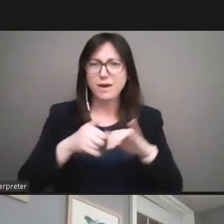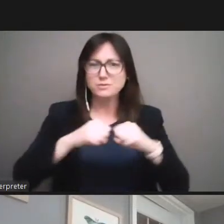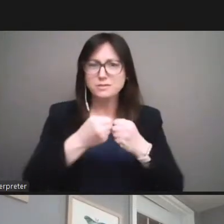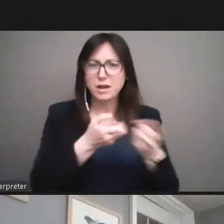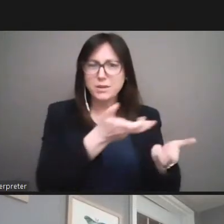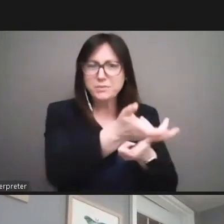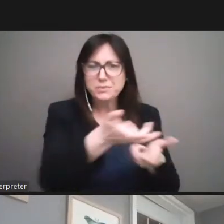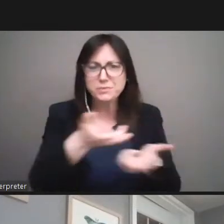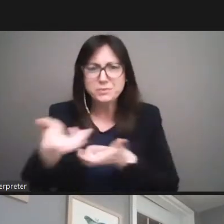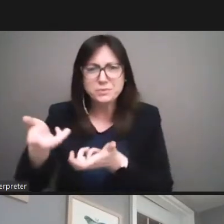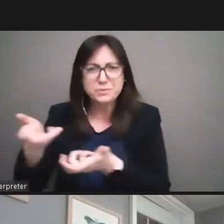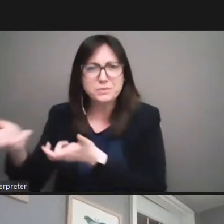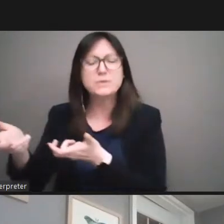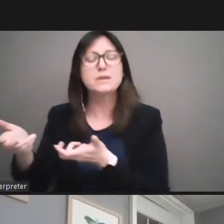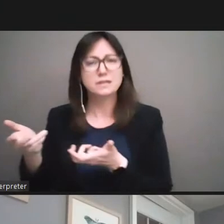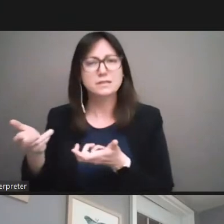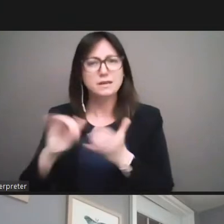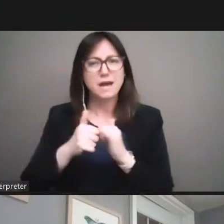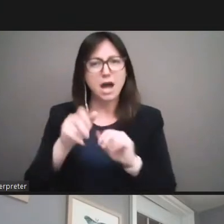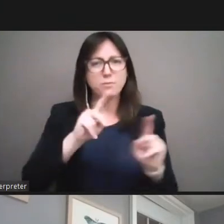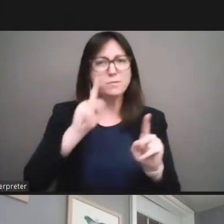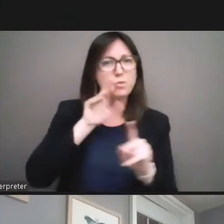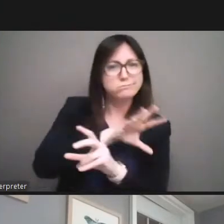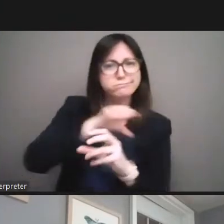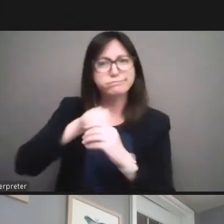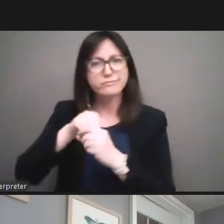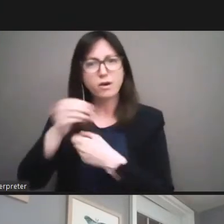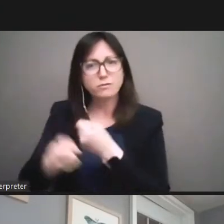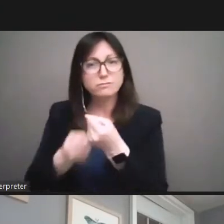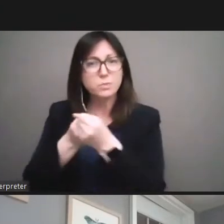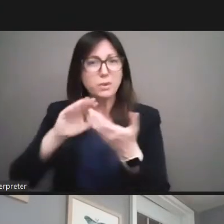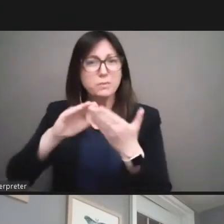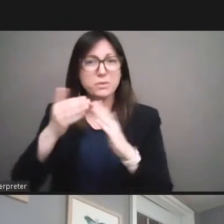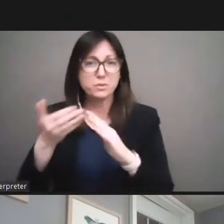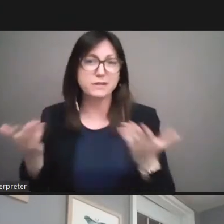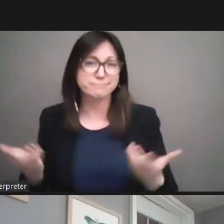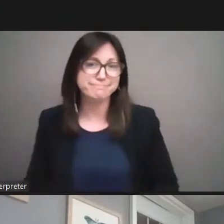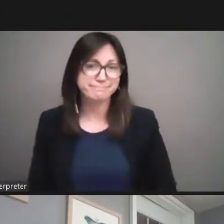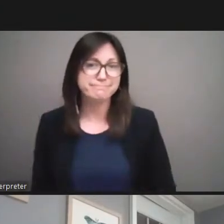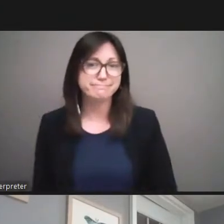each person is going to be contributing to their communities.